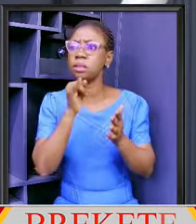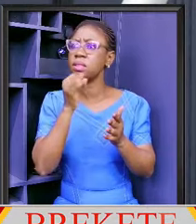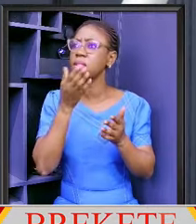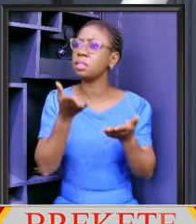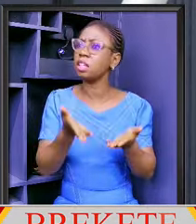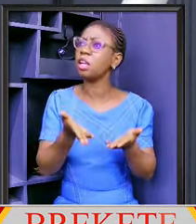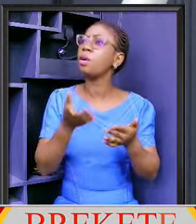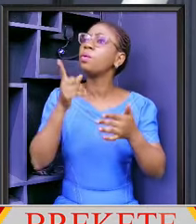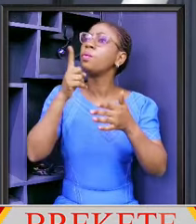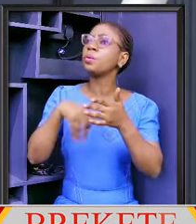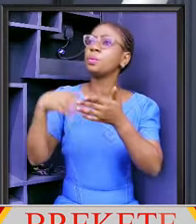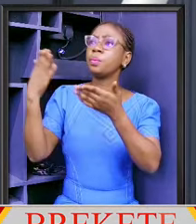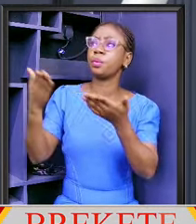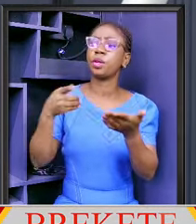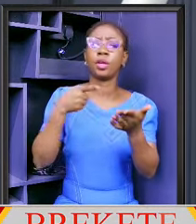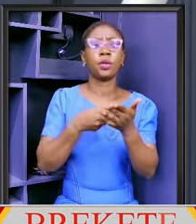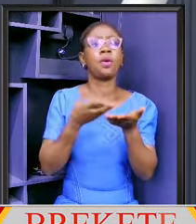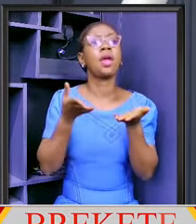Uno come.